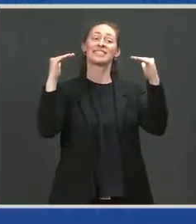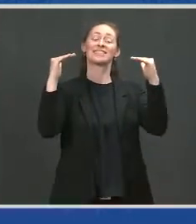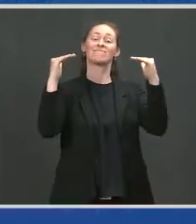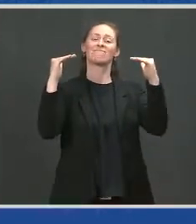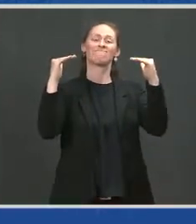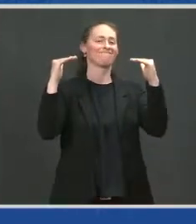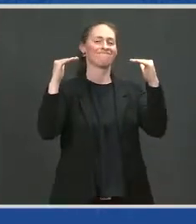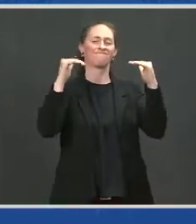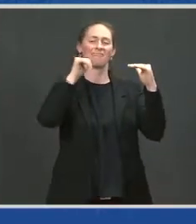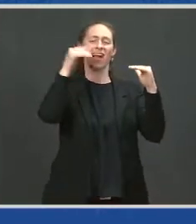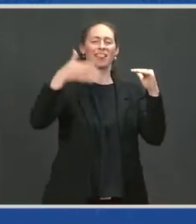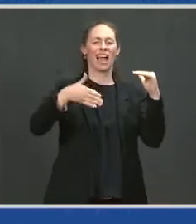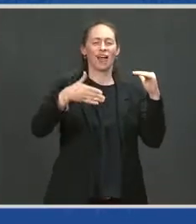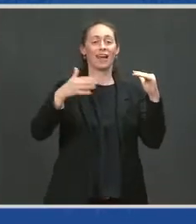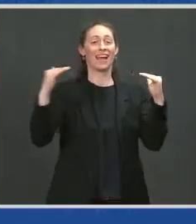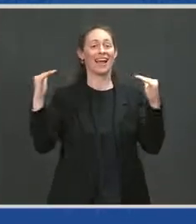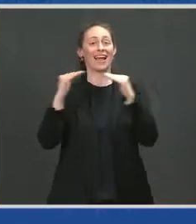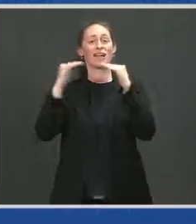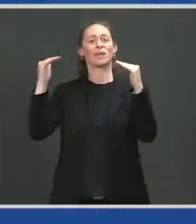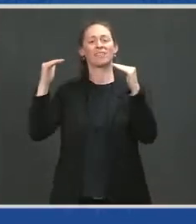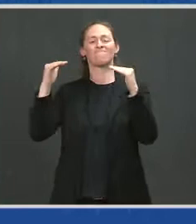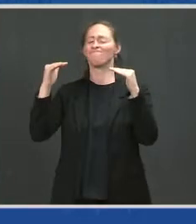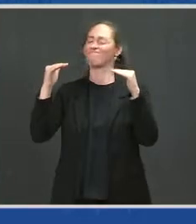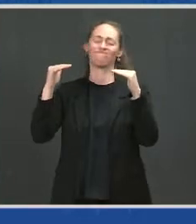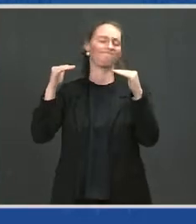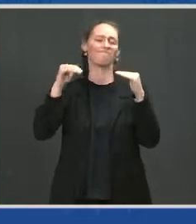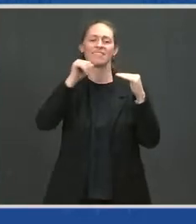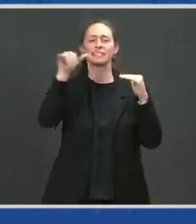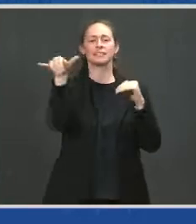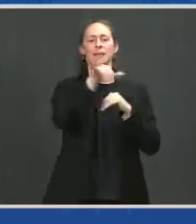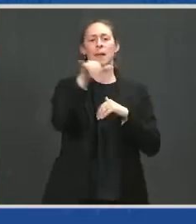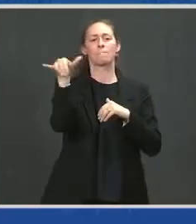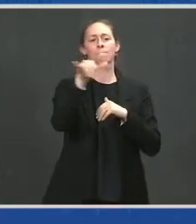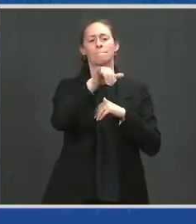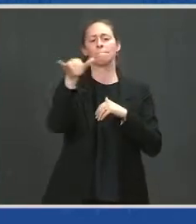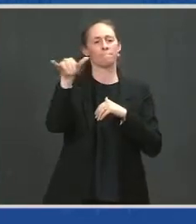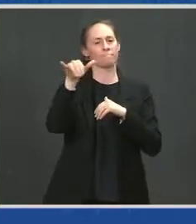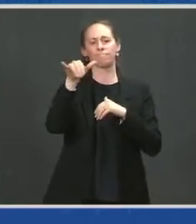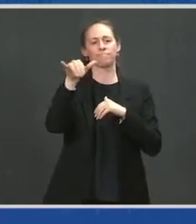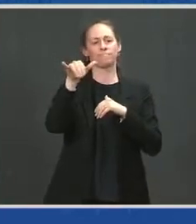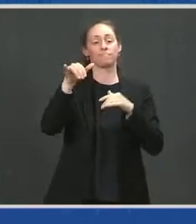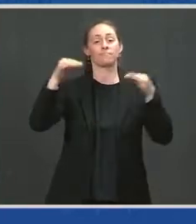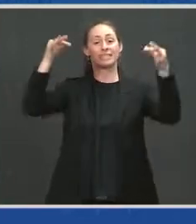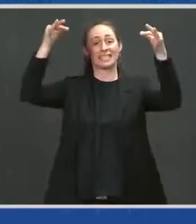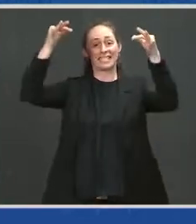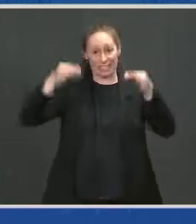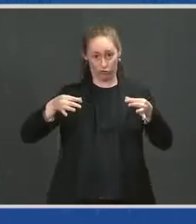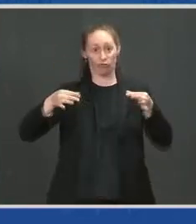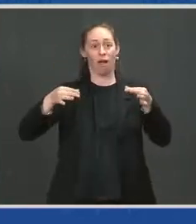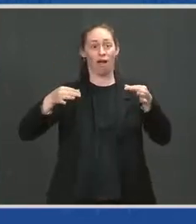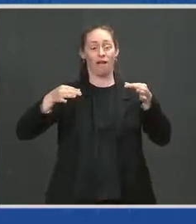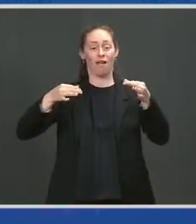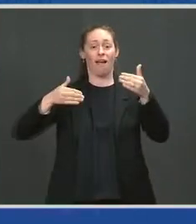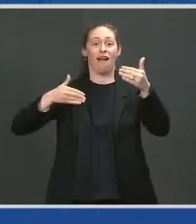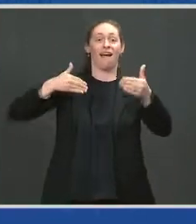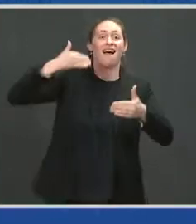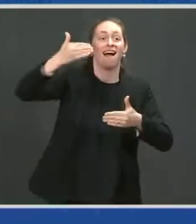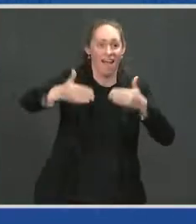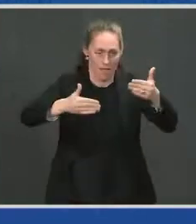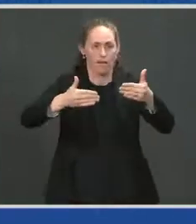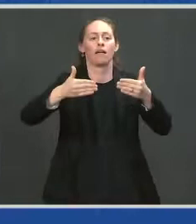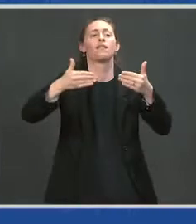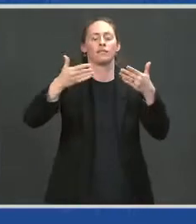verdict brings us a step closer, and the fact is, we still have work to do. We